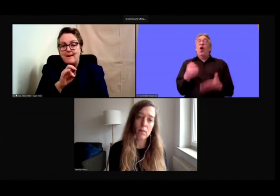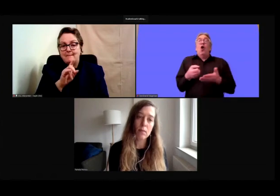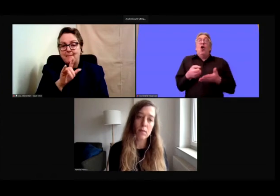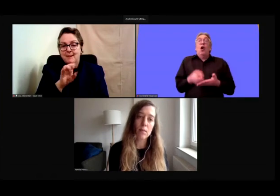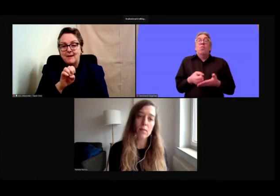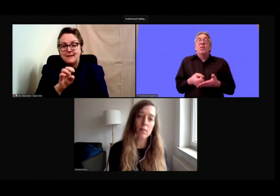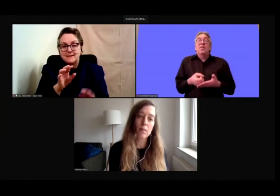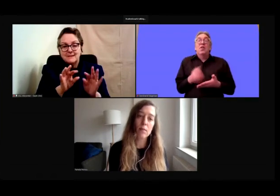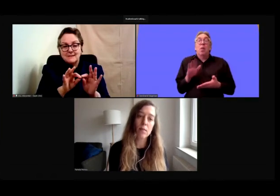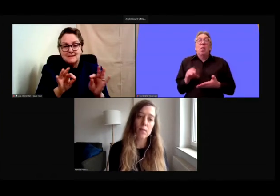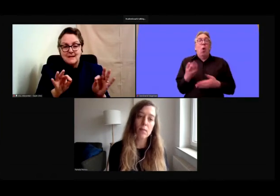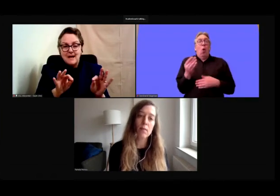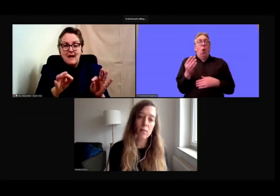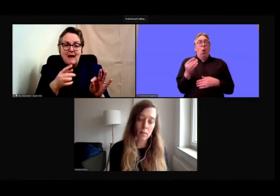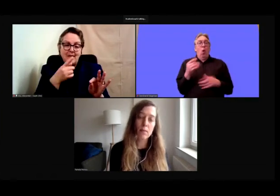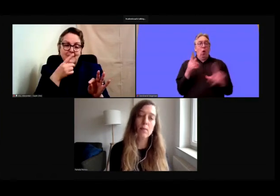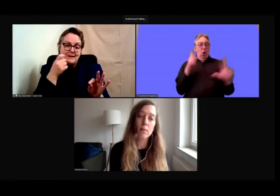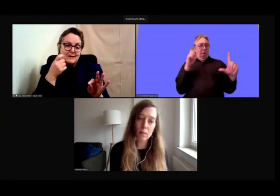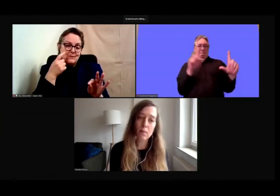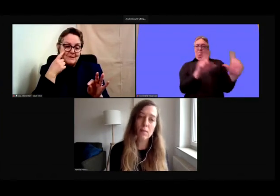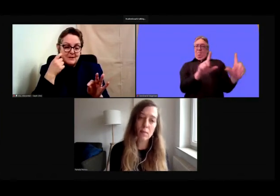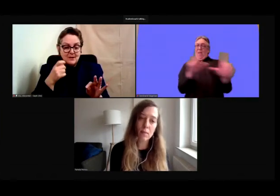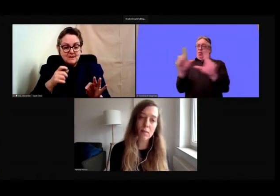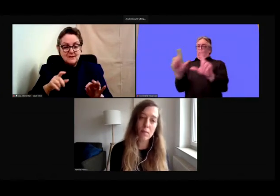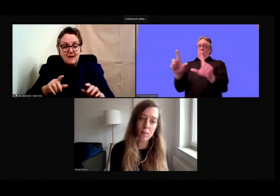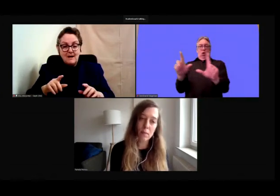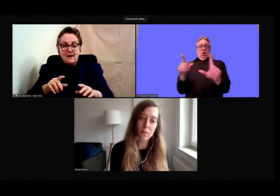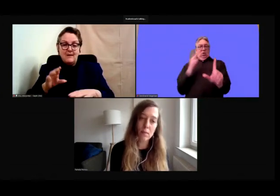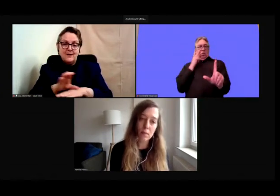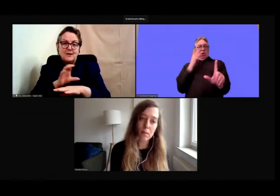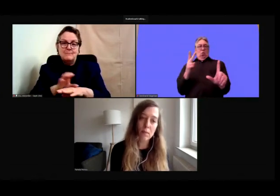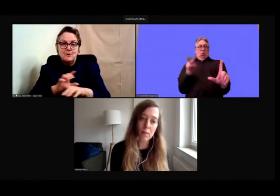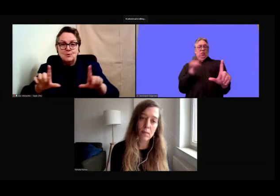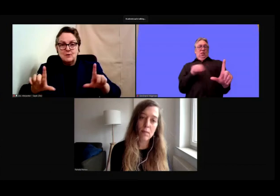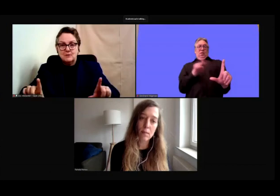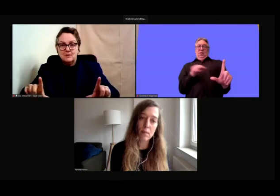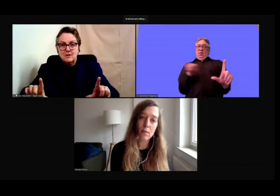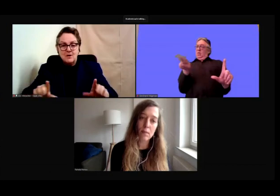the pictures in the display look like, but it's certainly